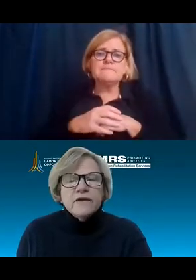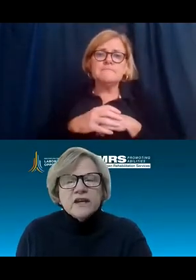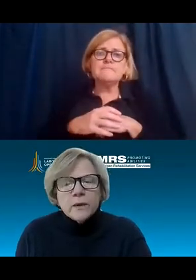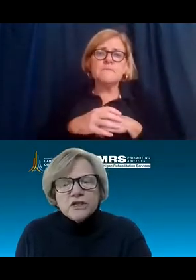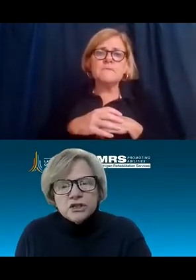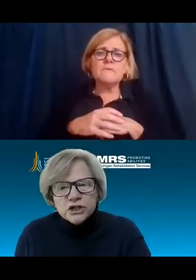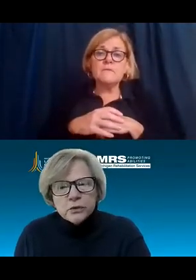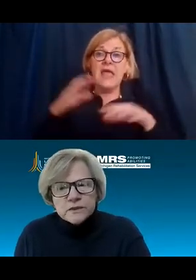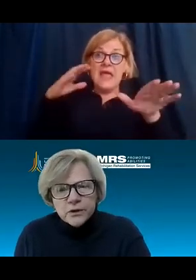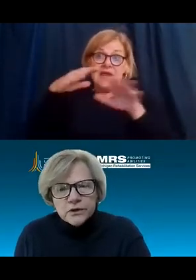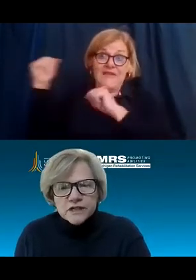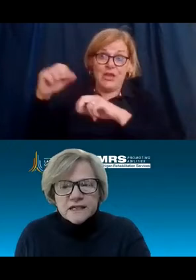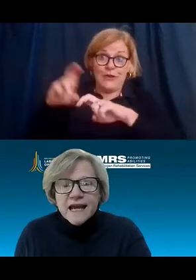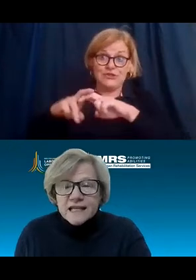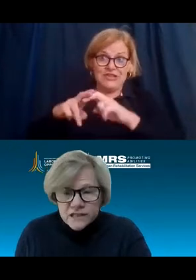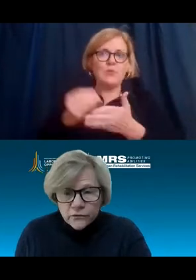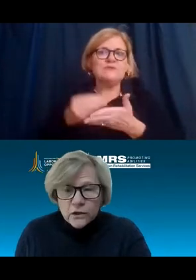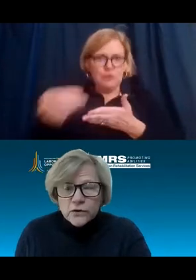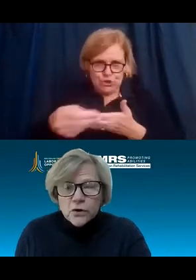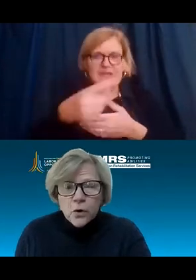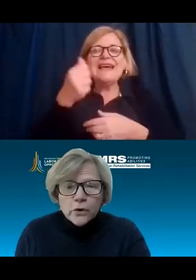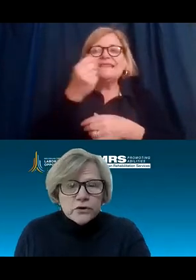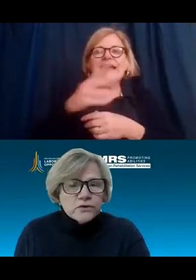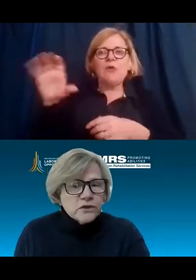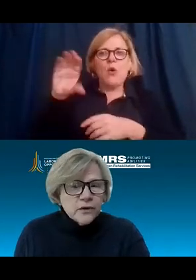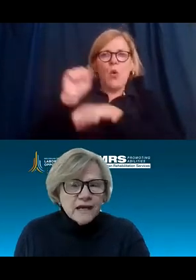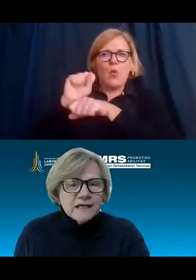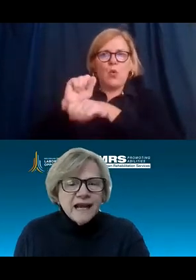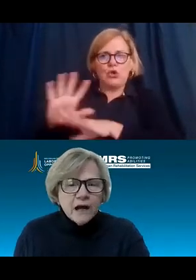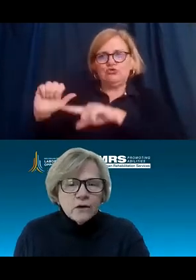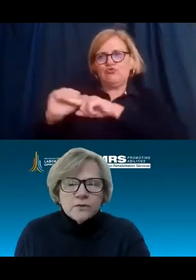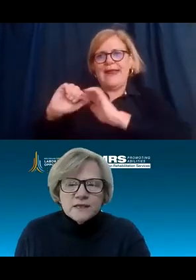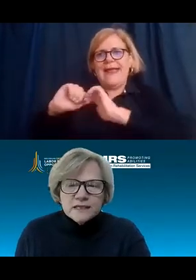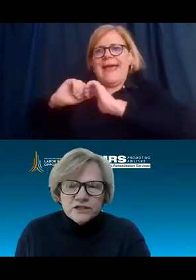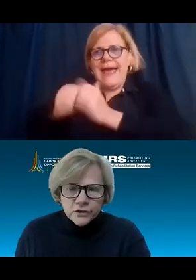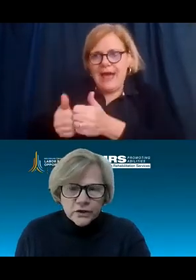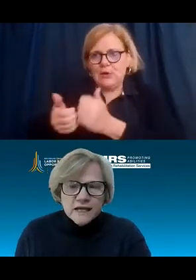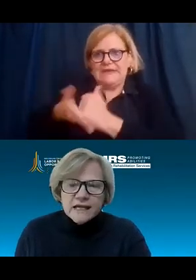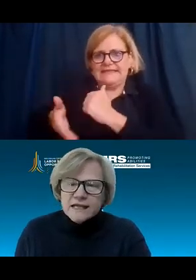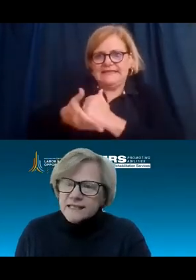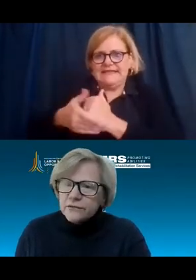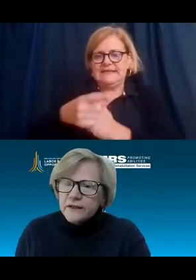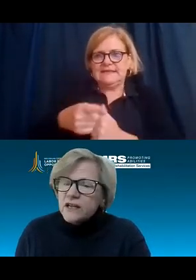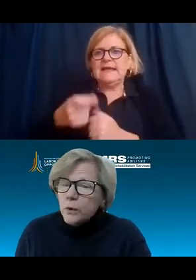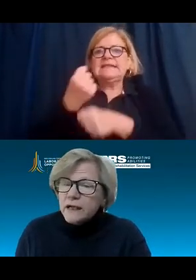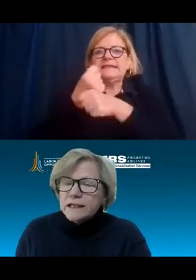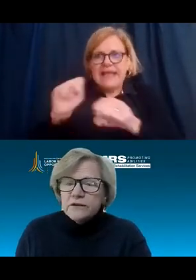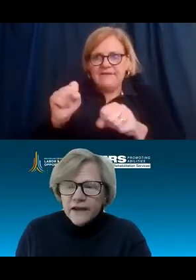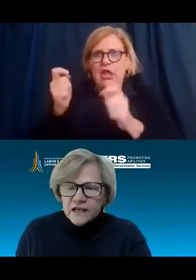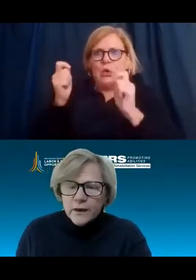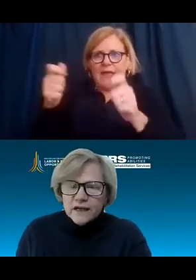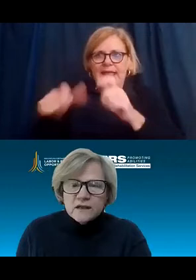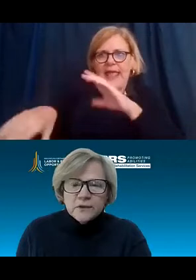An evacuation chair was purchased, and several of her coworkers were trained in how to assist her in safely and